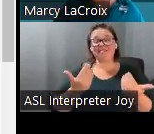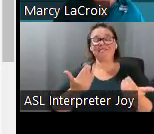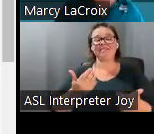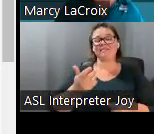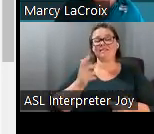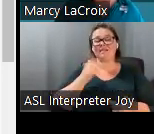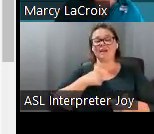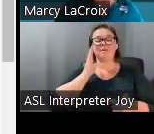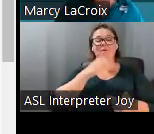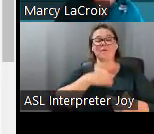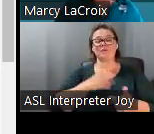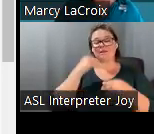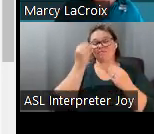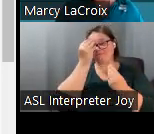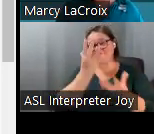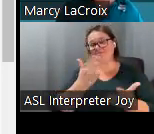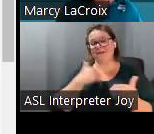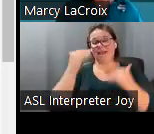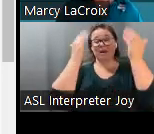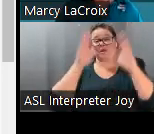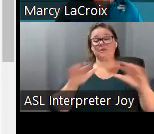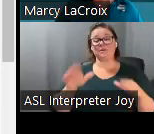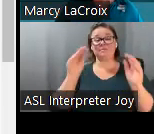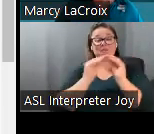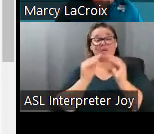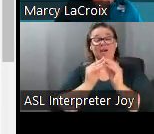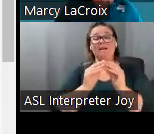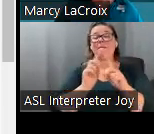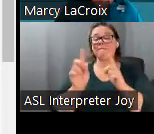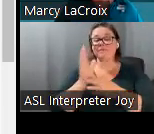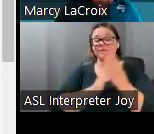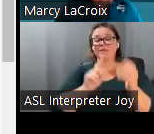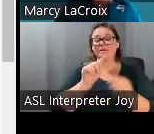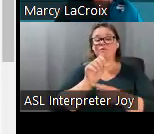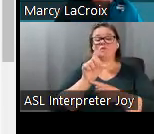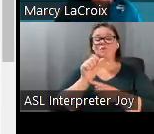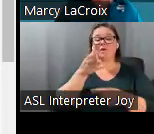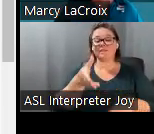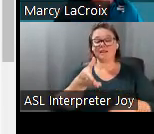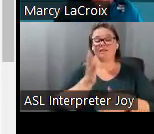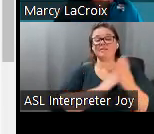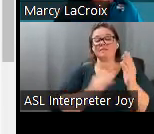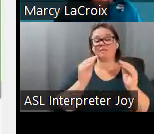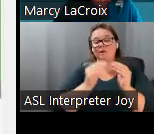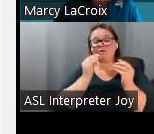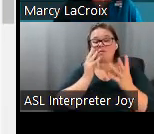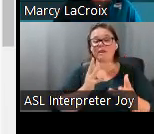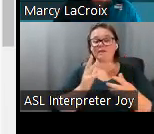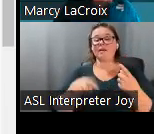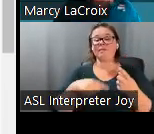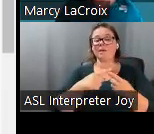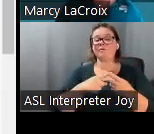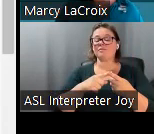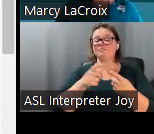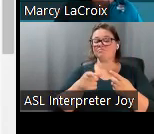wish I passed on to my adult children a little bit more, but some tools in there and some more information. And this one, just